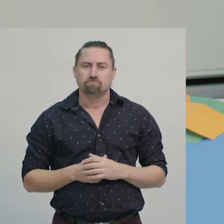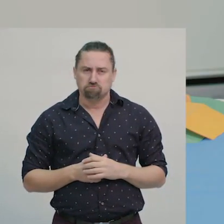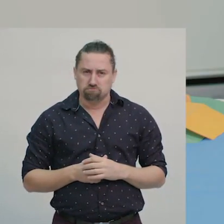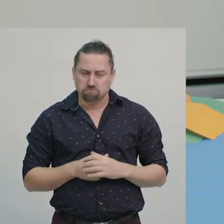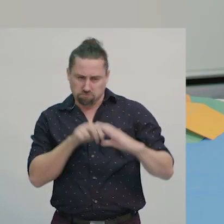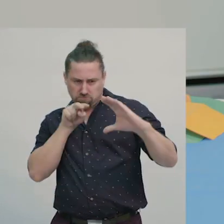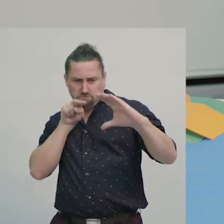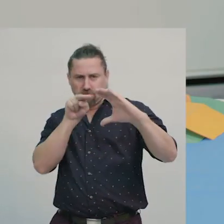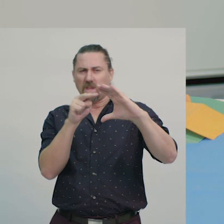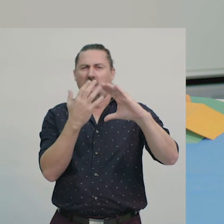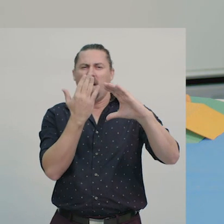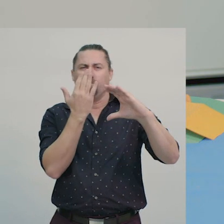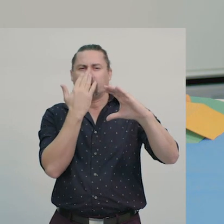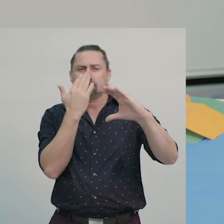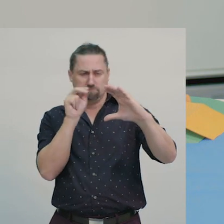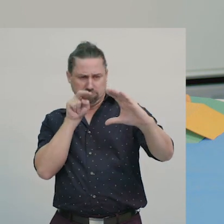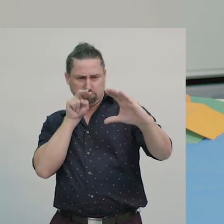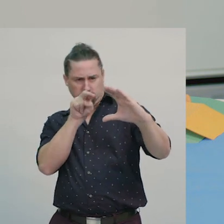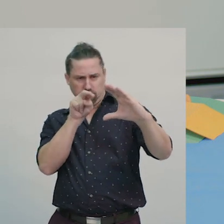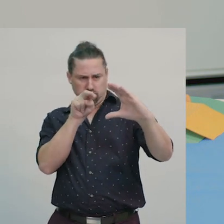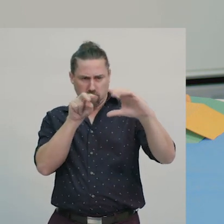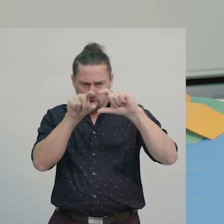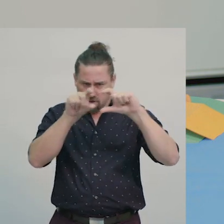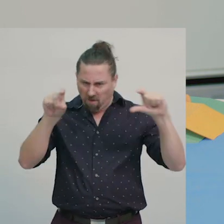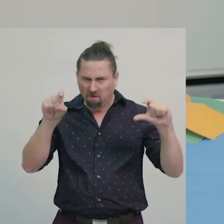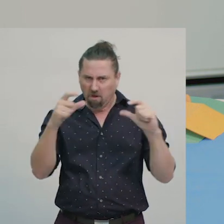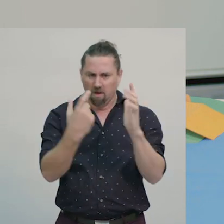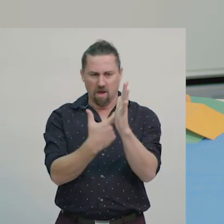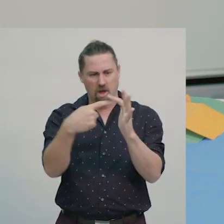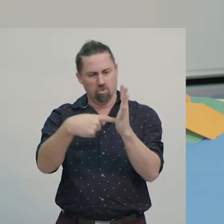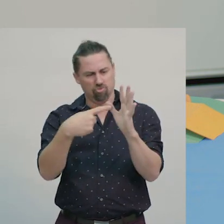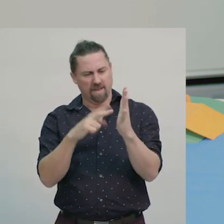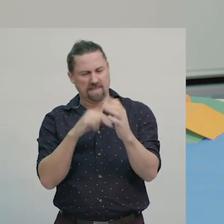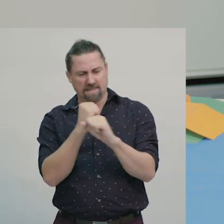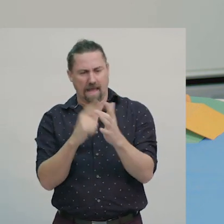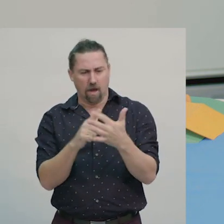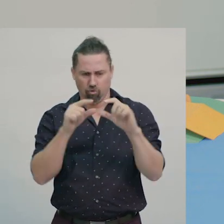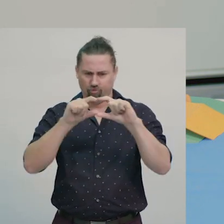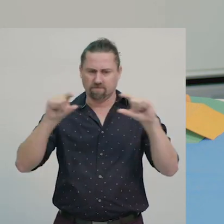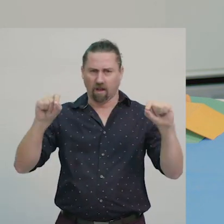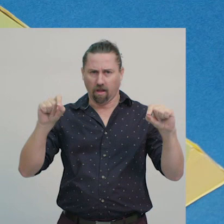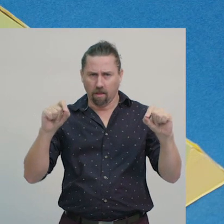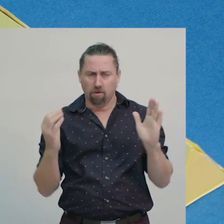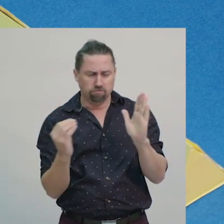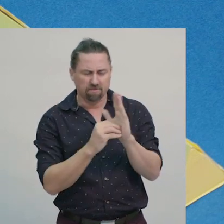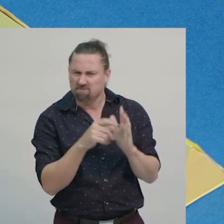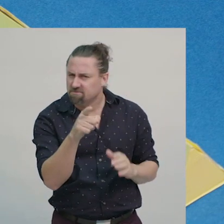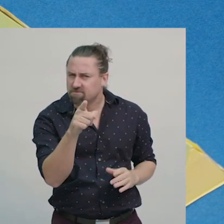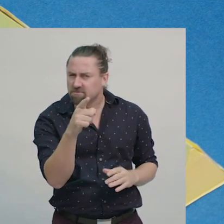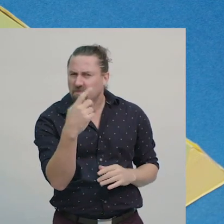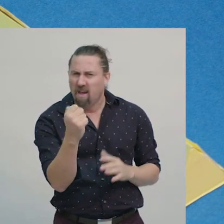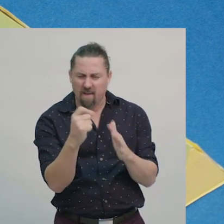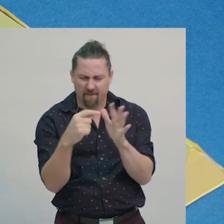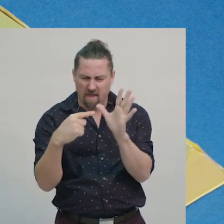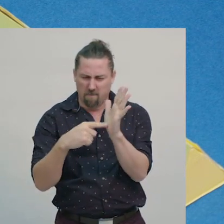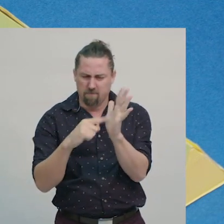What about the front view? What shape is it? It is another rectangle. We can record it. Are you noticing a